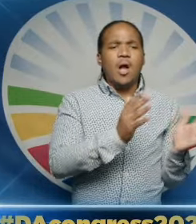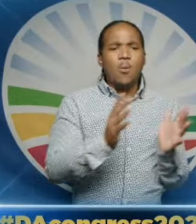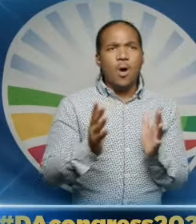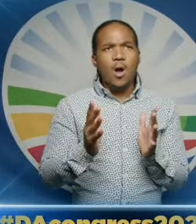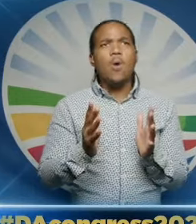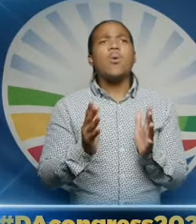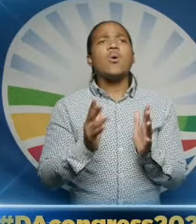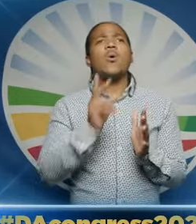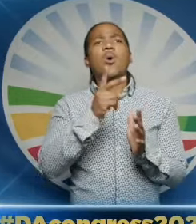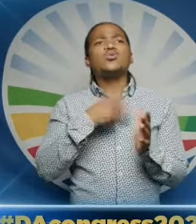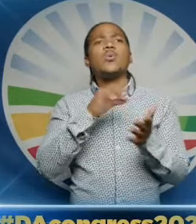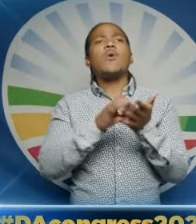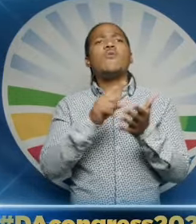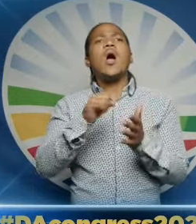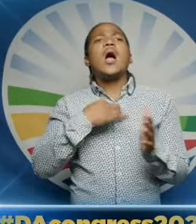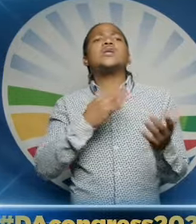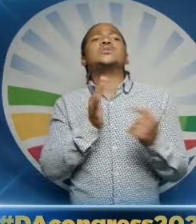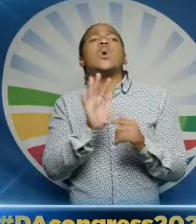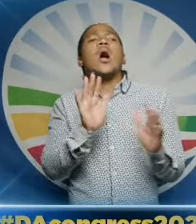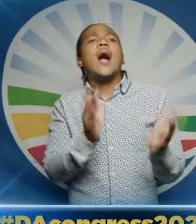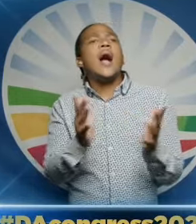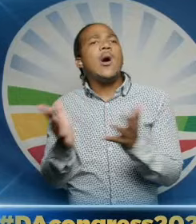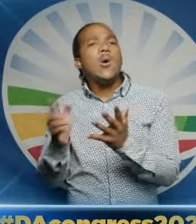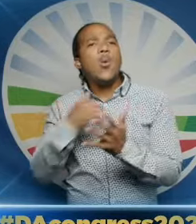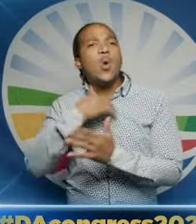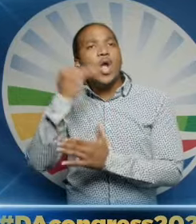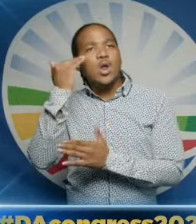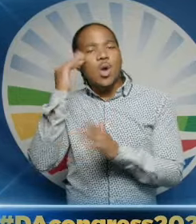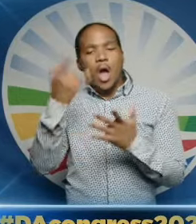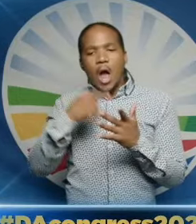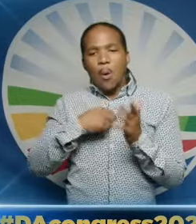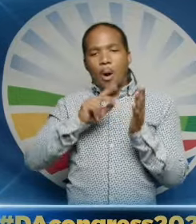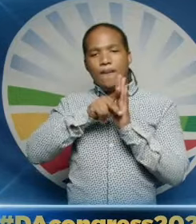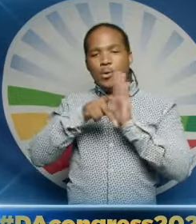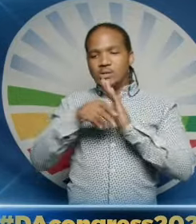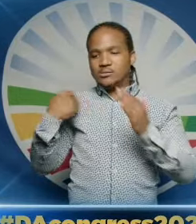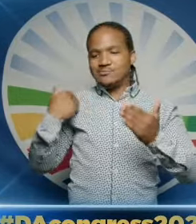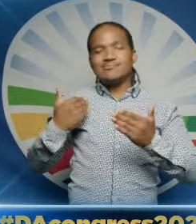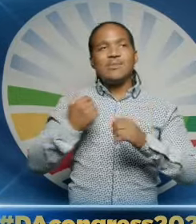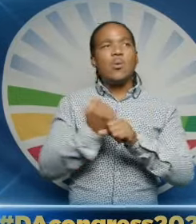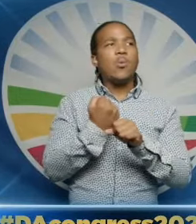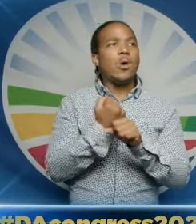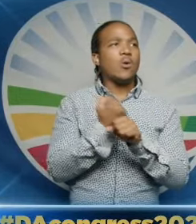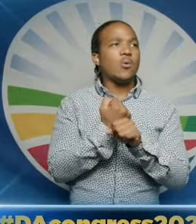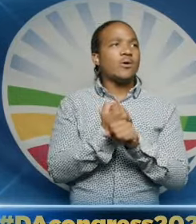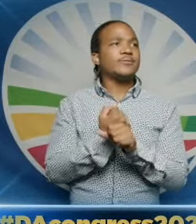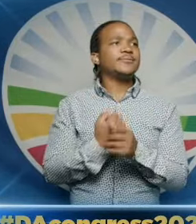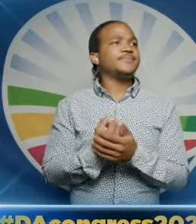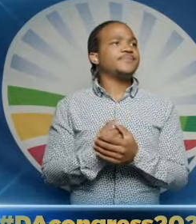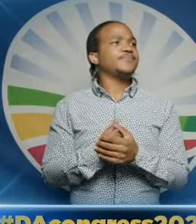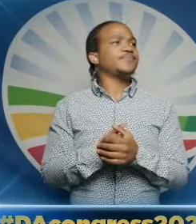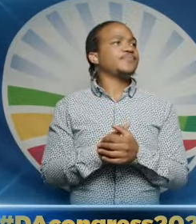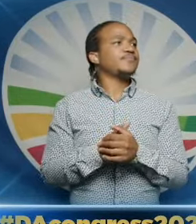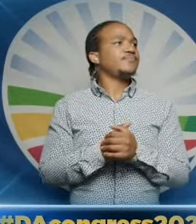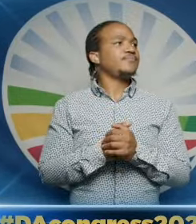particular motions, based on how we know how our policies have been framed. If I can come in there as